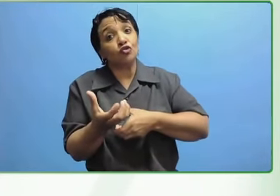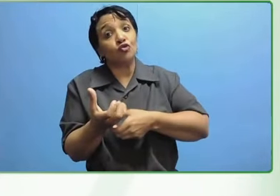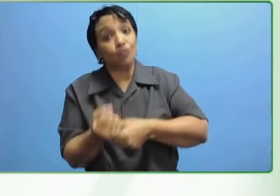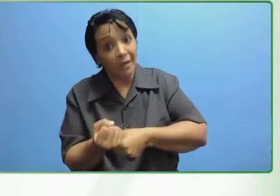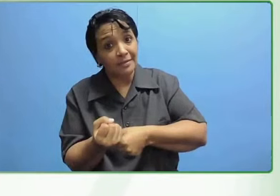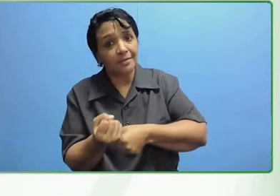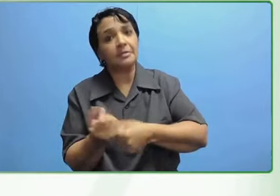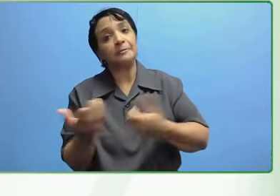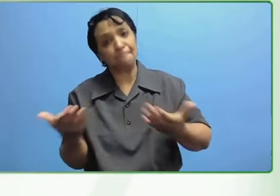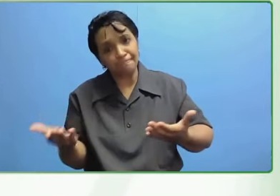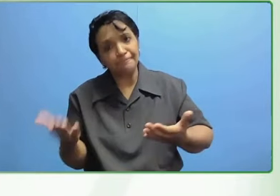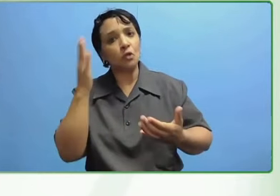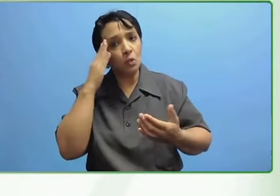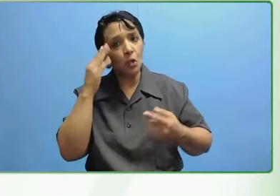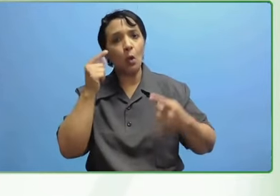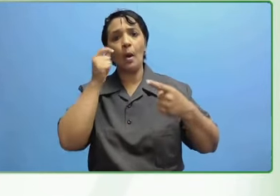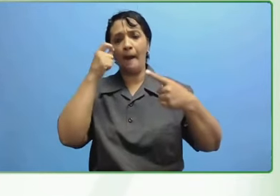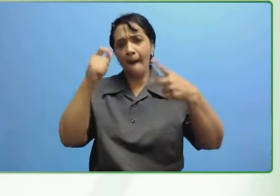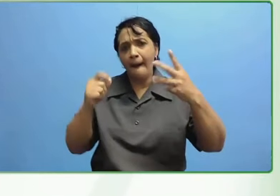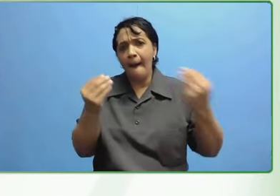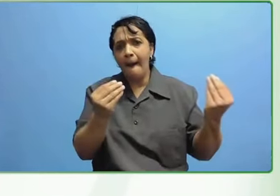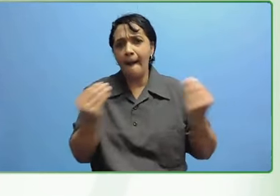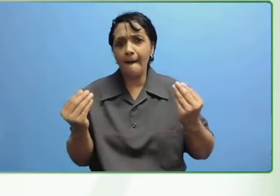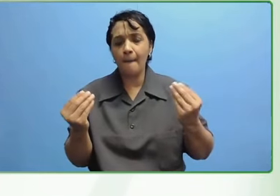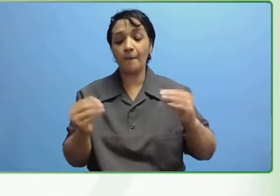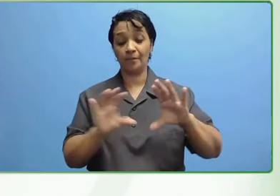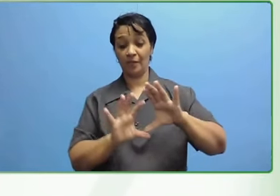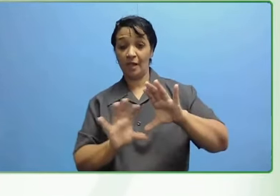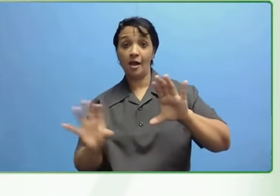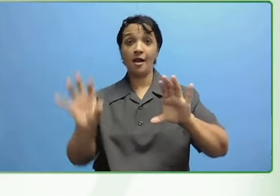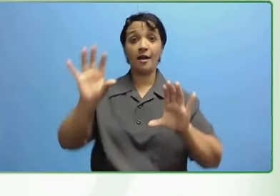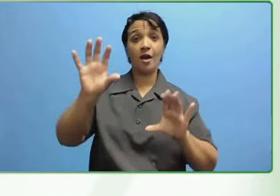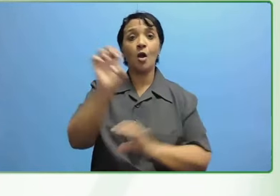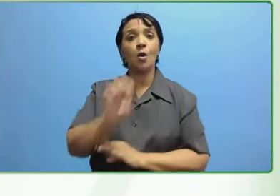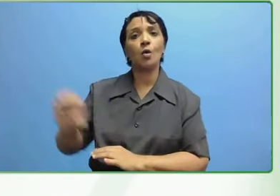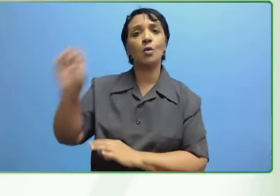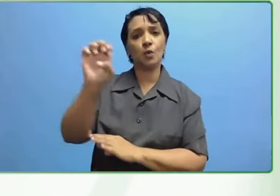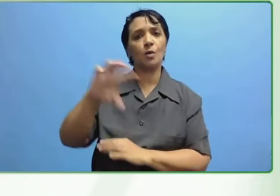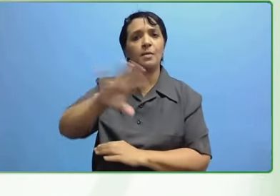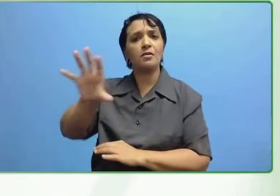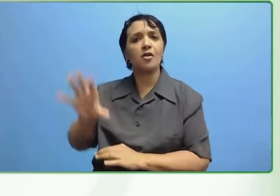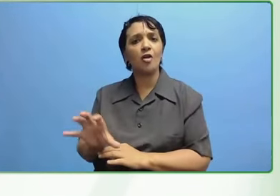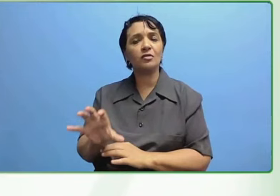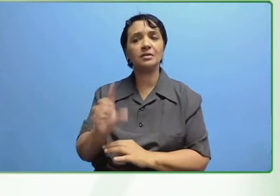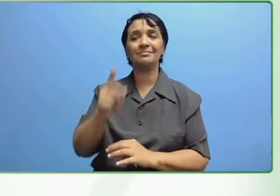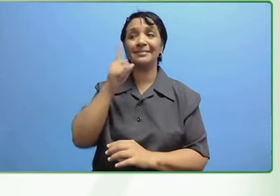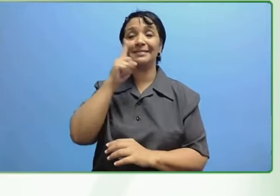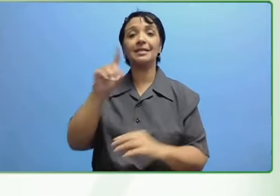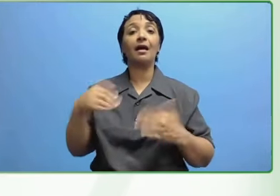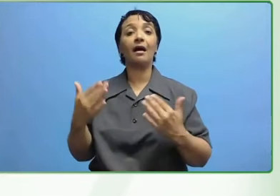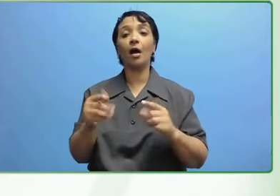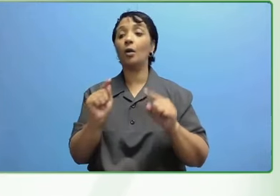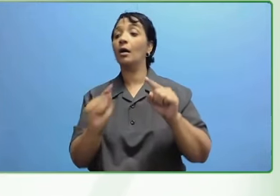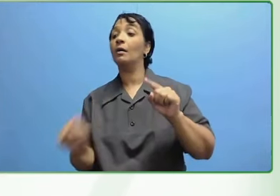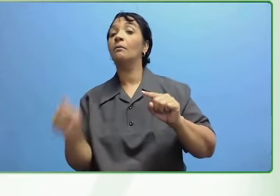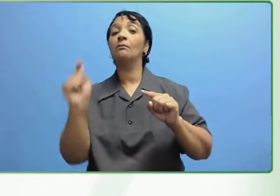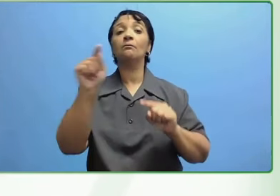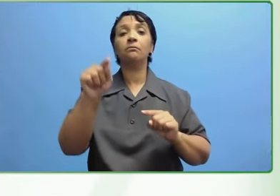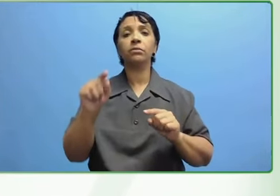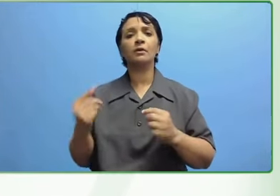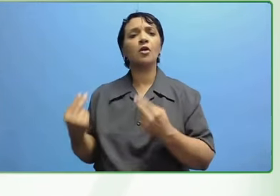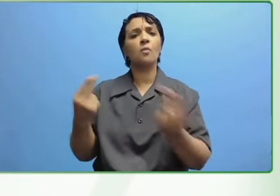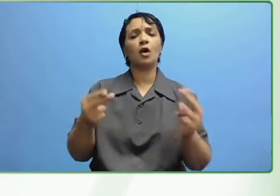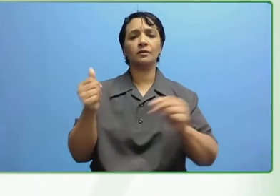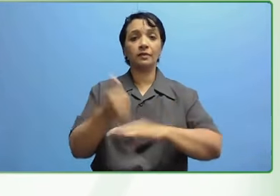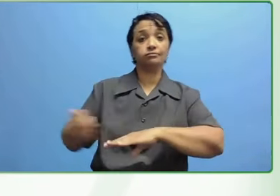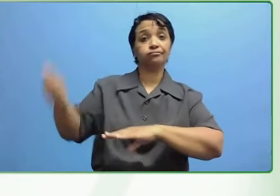checks. So member states are asked to nominate market surveillance authorities and authorities responsible